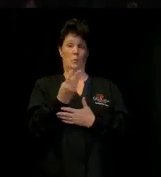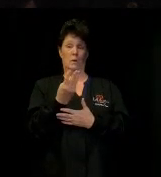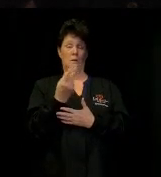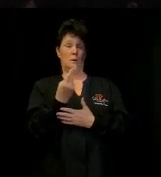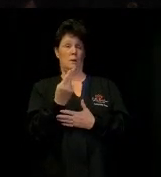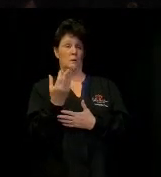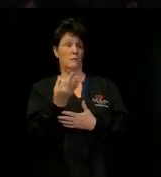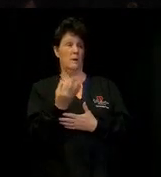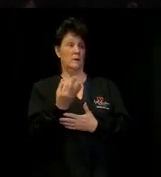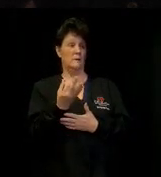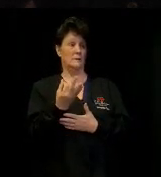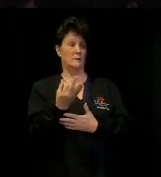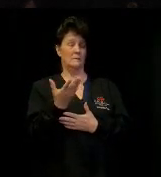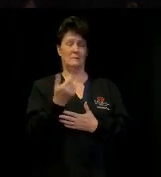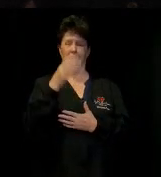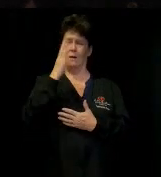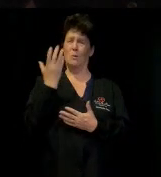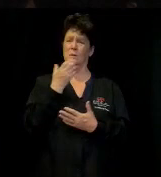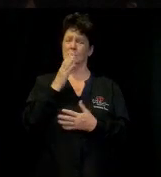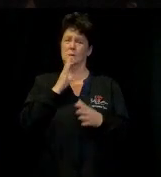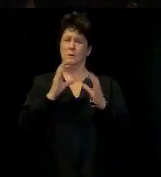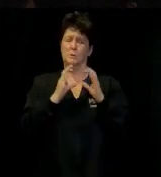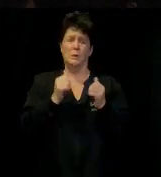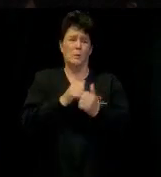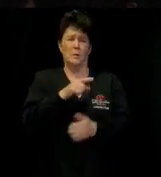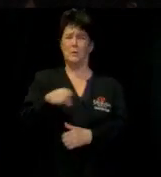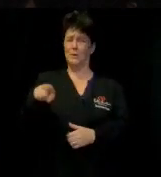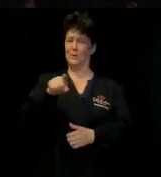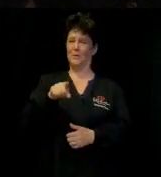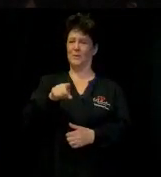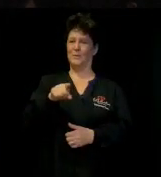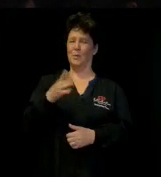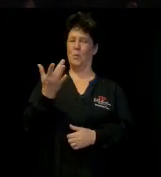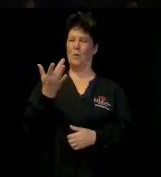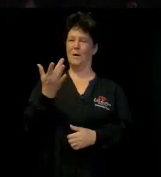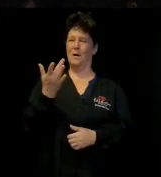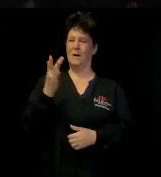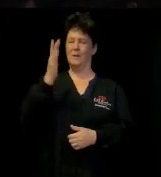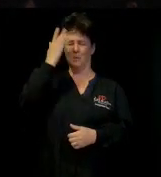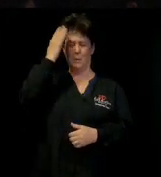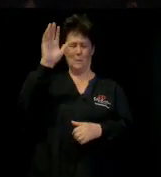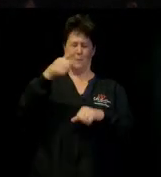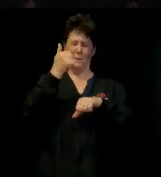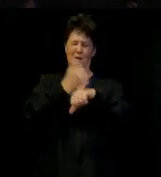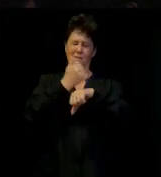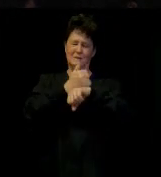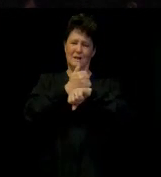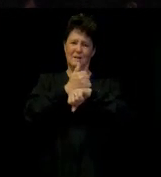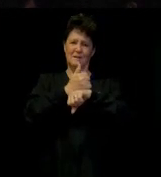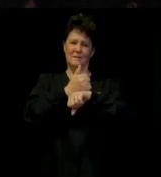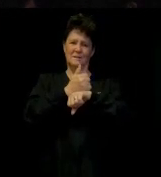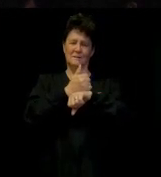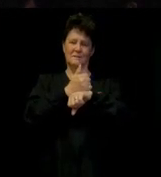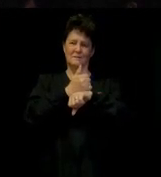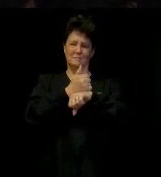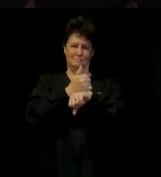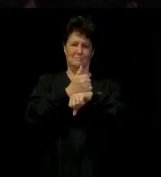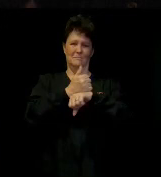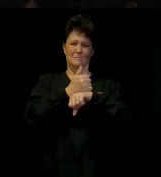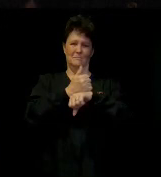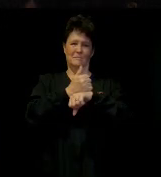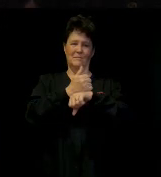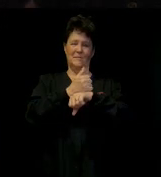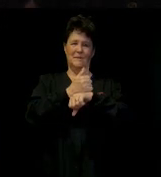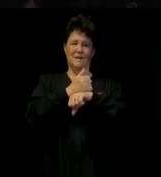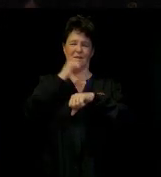clothes, while you're making your calendar. Why? It's because it's the governing mindset that you're living from. It's not an idea or a